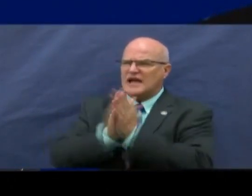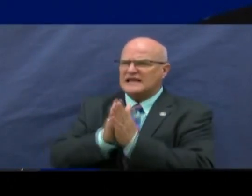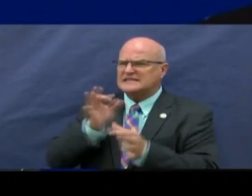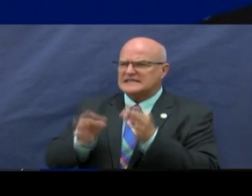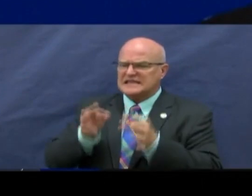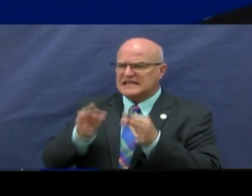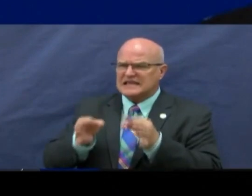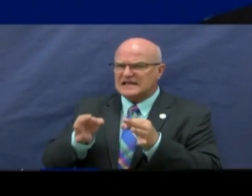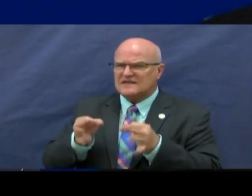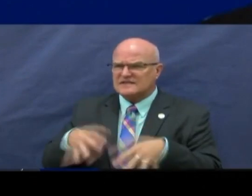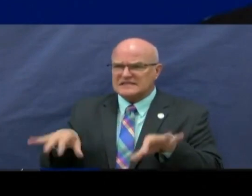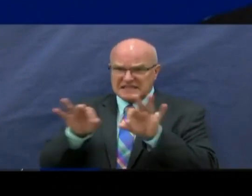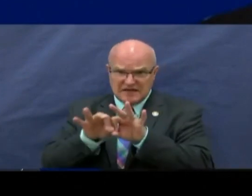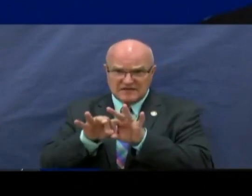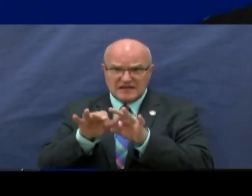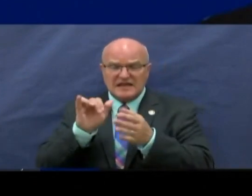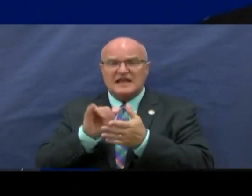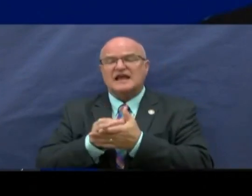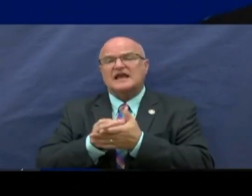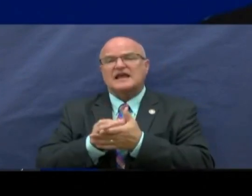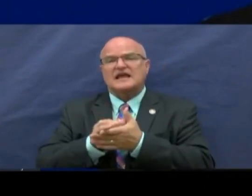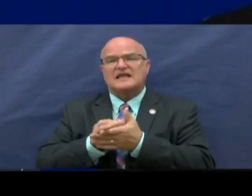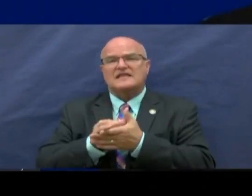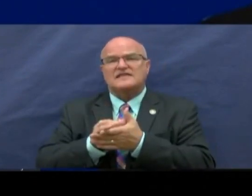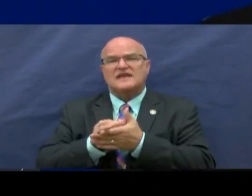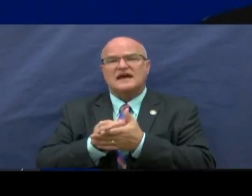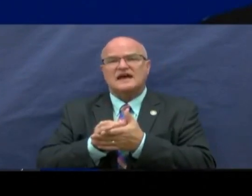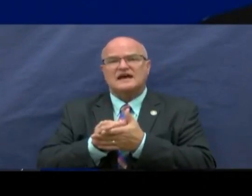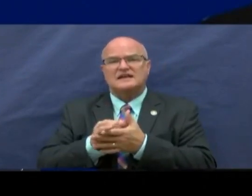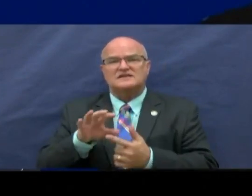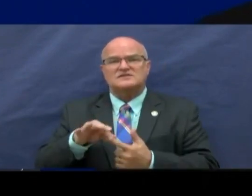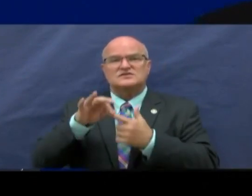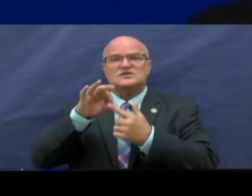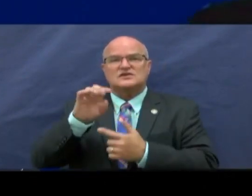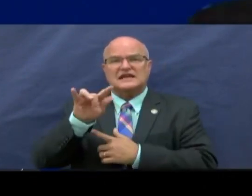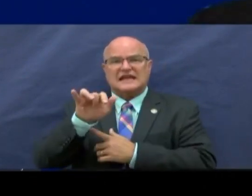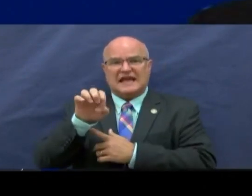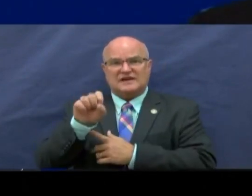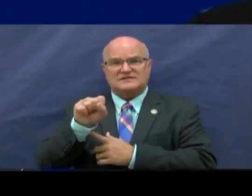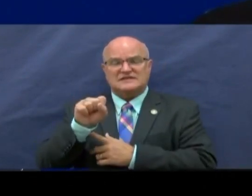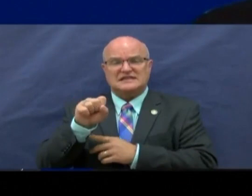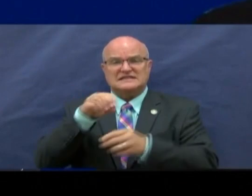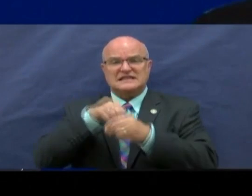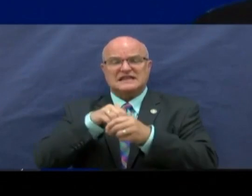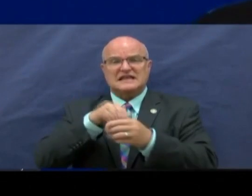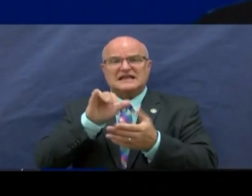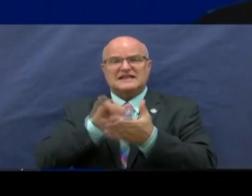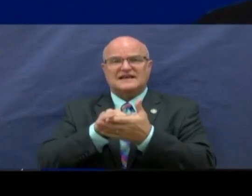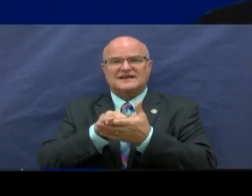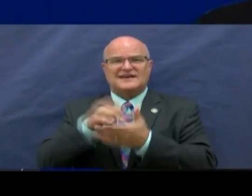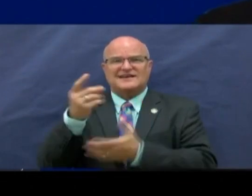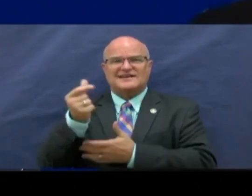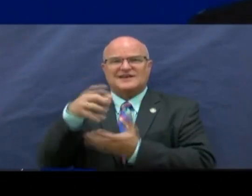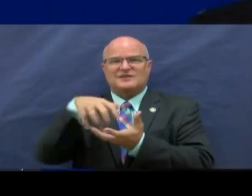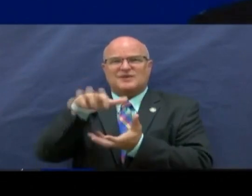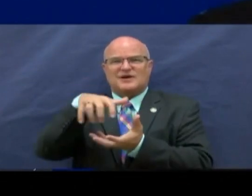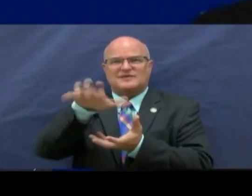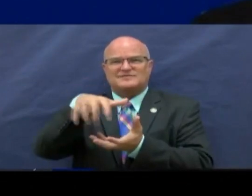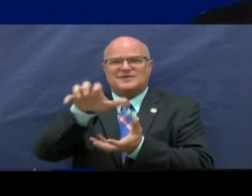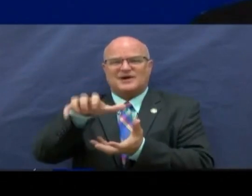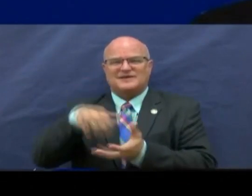it's significant that certain counties are involved in the